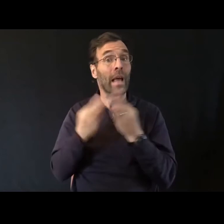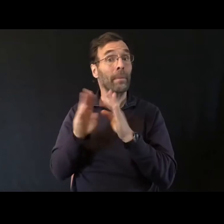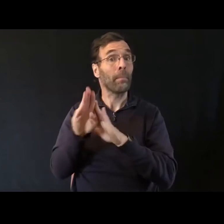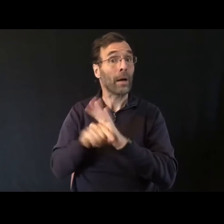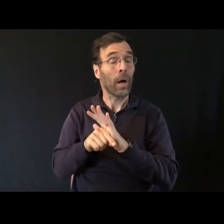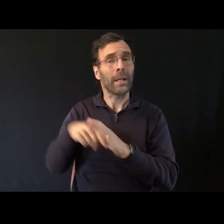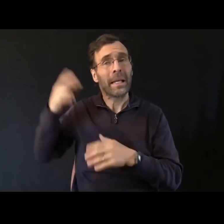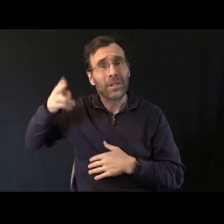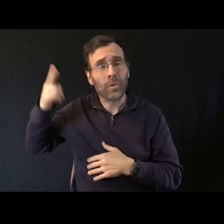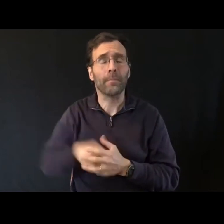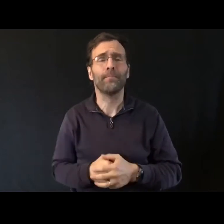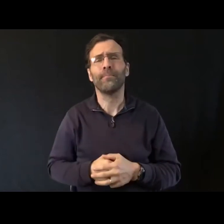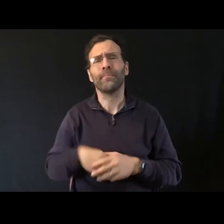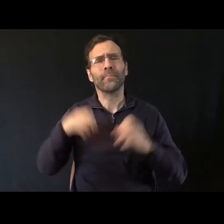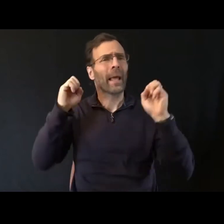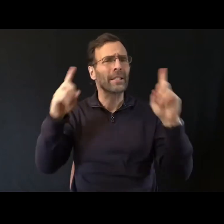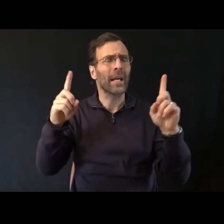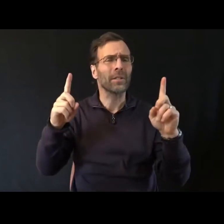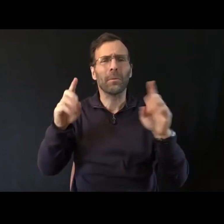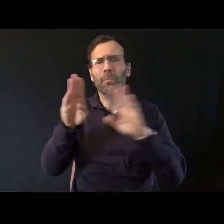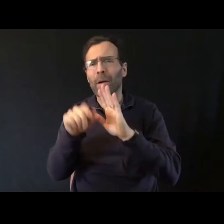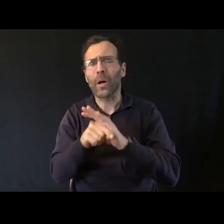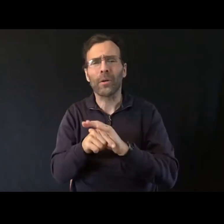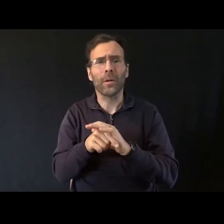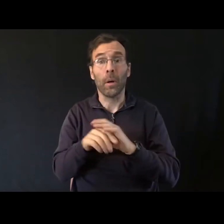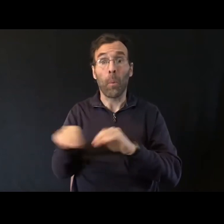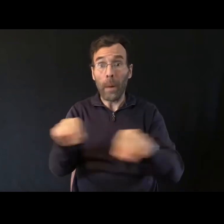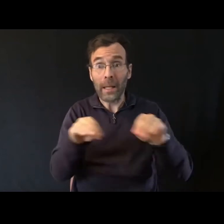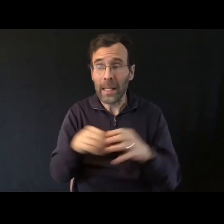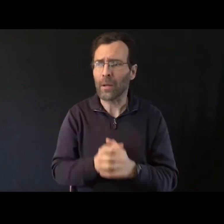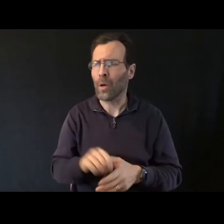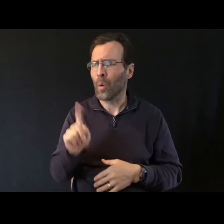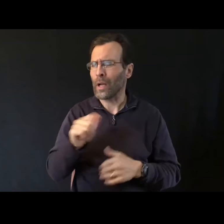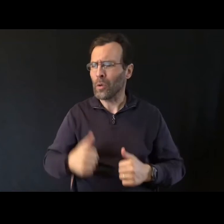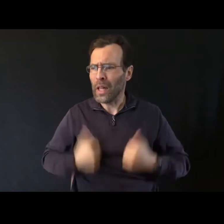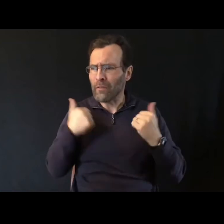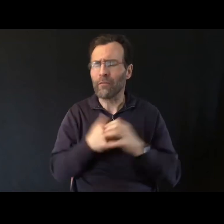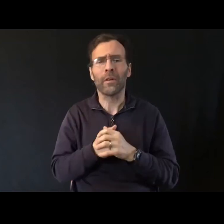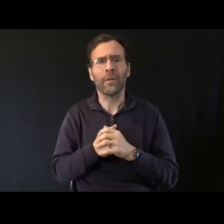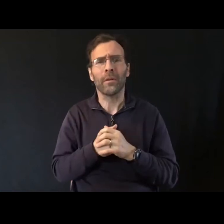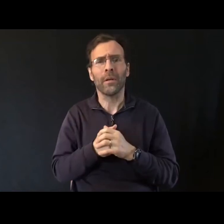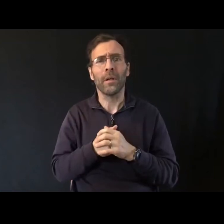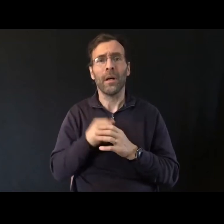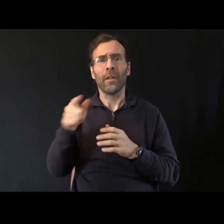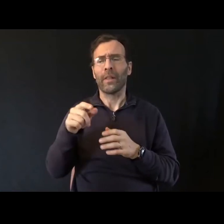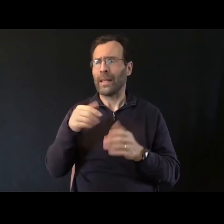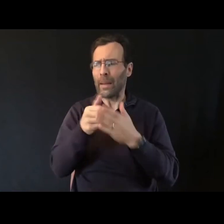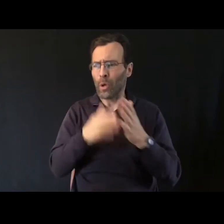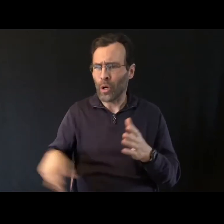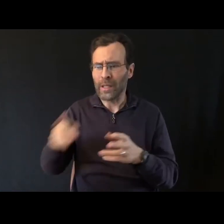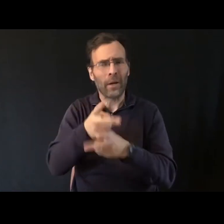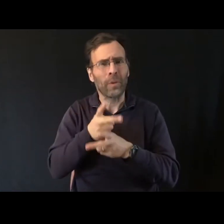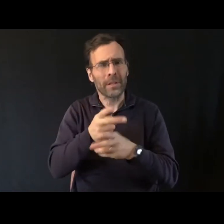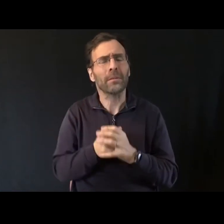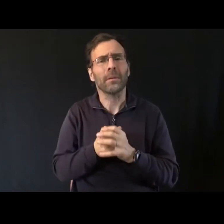background, mobility or disability status, where you live, your zip code, your neighborhood characteristics and type of